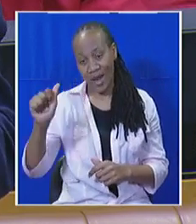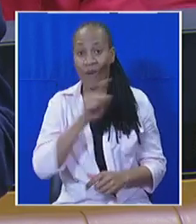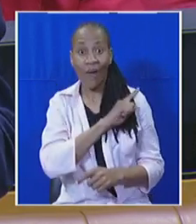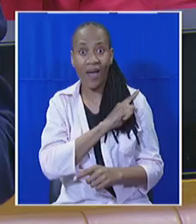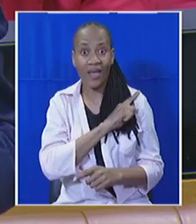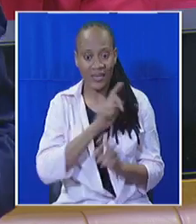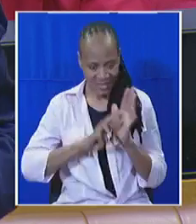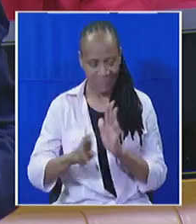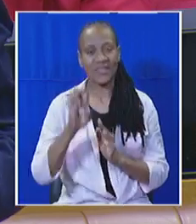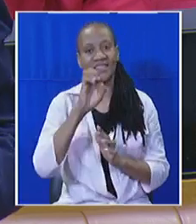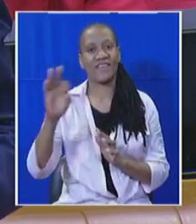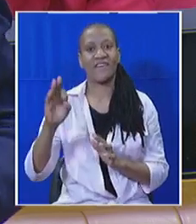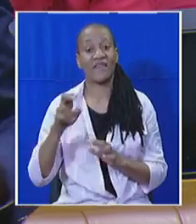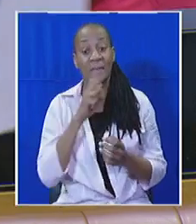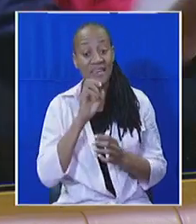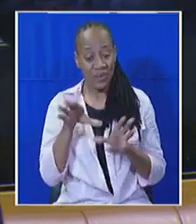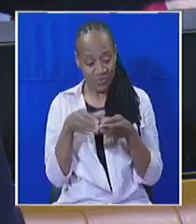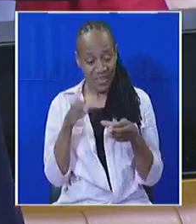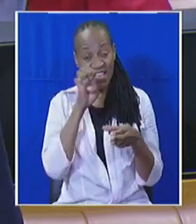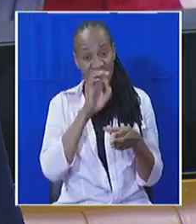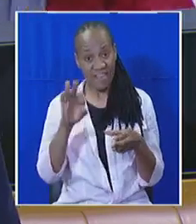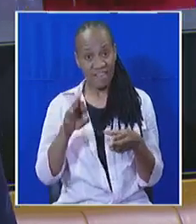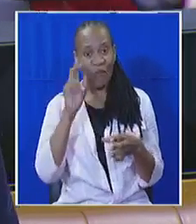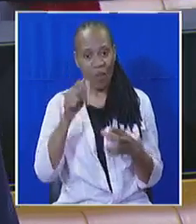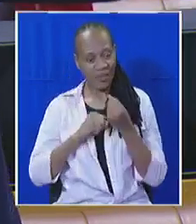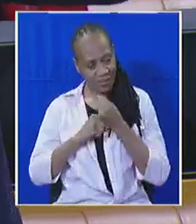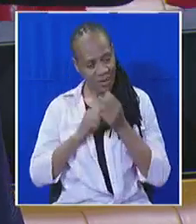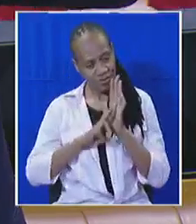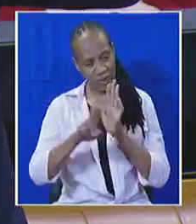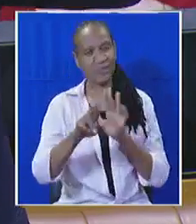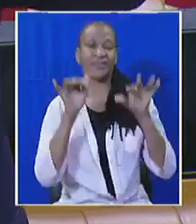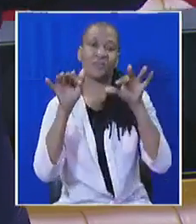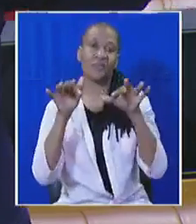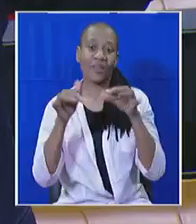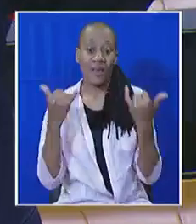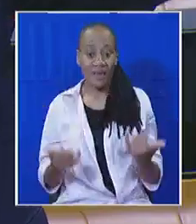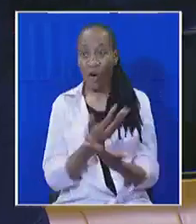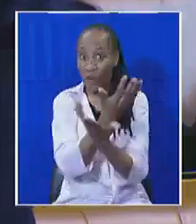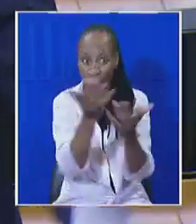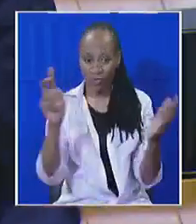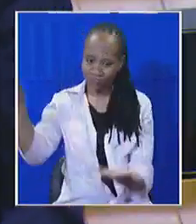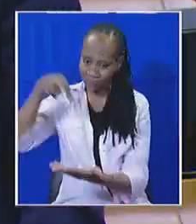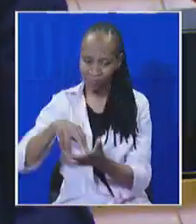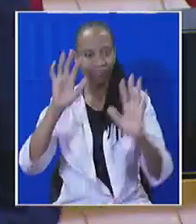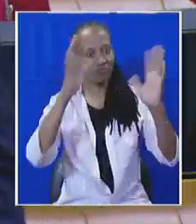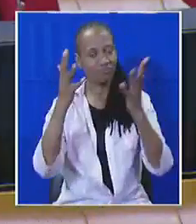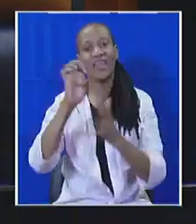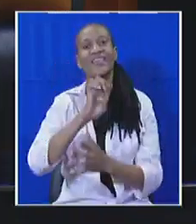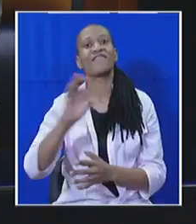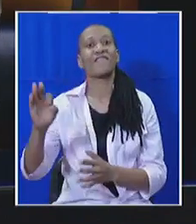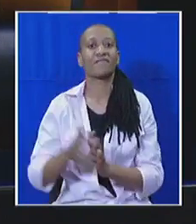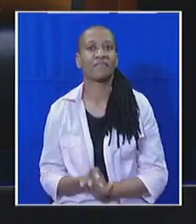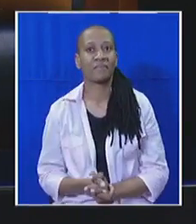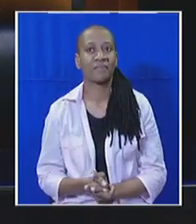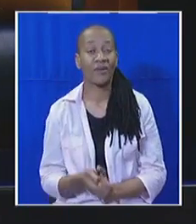students, and that the House must stand and give the EFF a round of applause. I now put the motion. Are there any